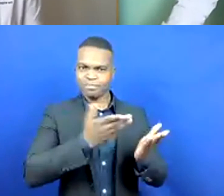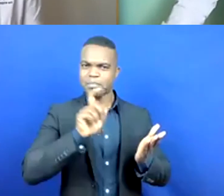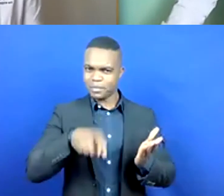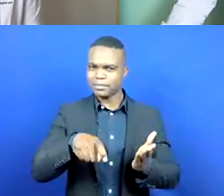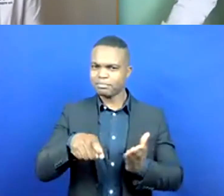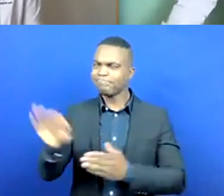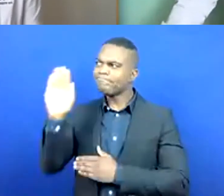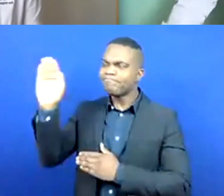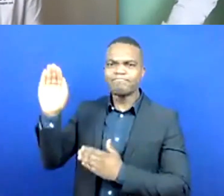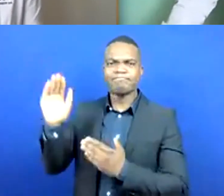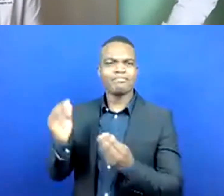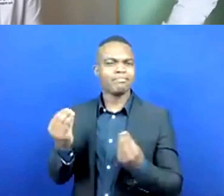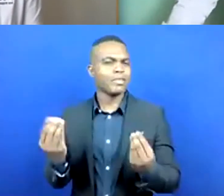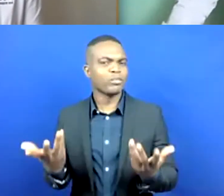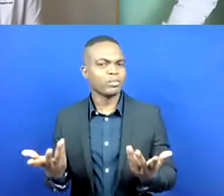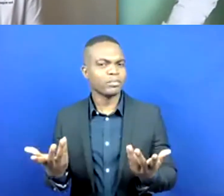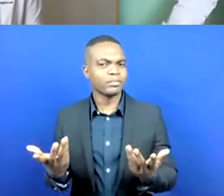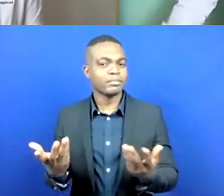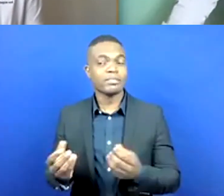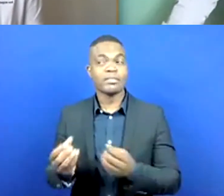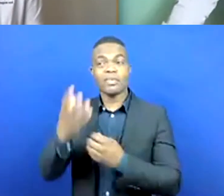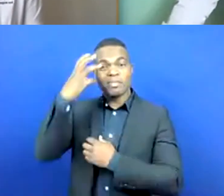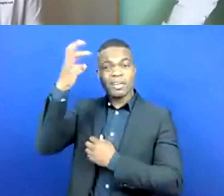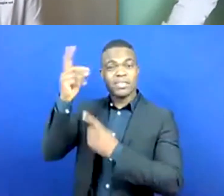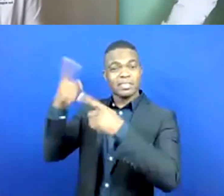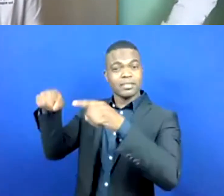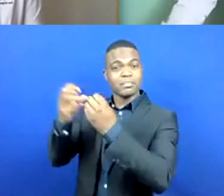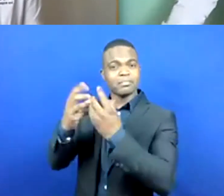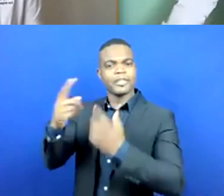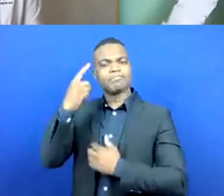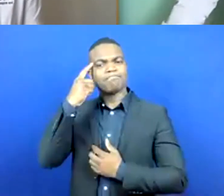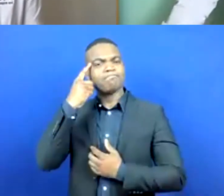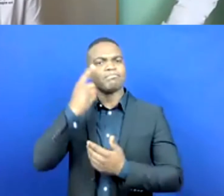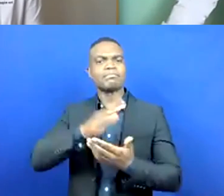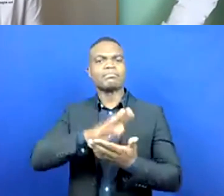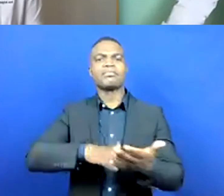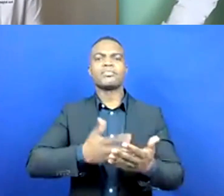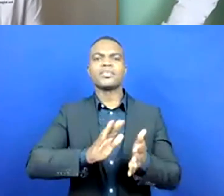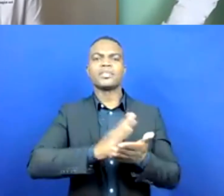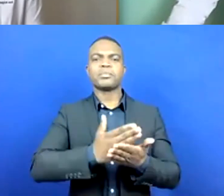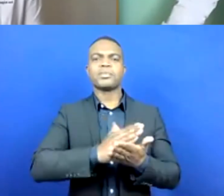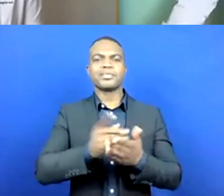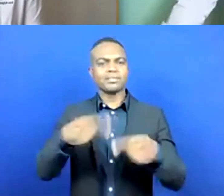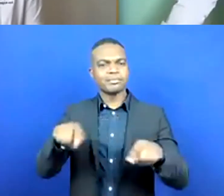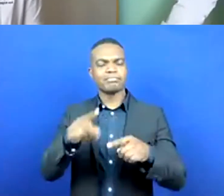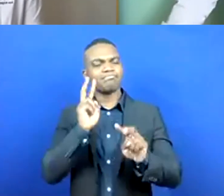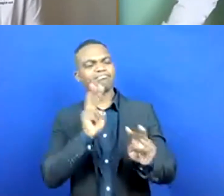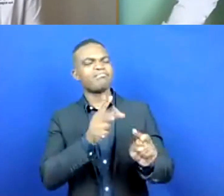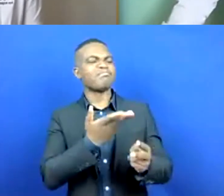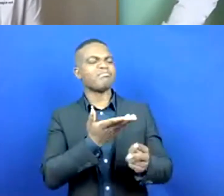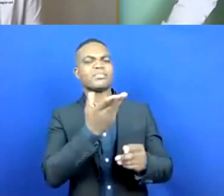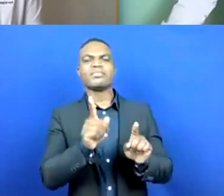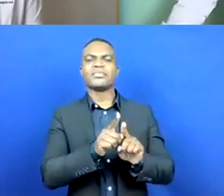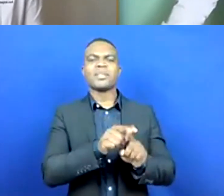definition of the notion of sign language interpreter so that people understand we're not a third person or a